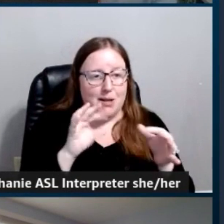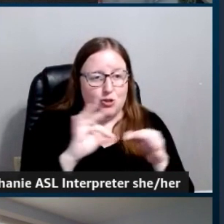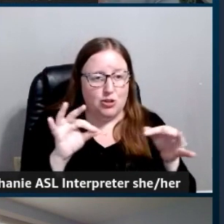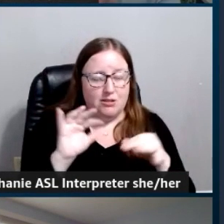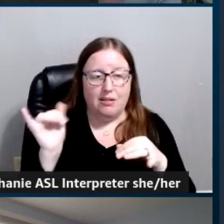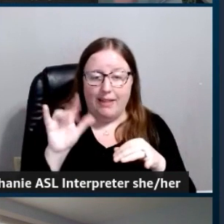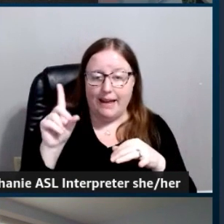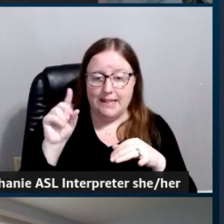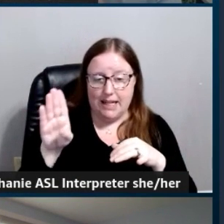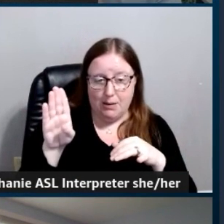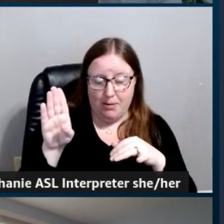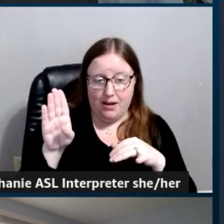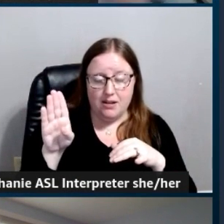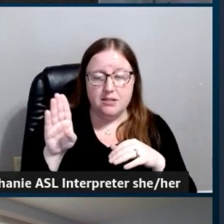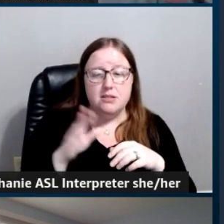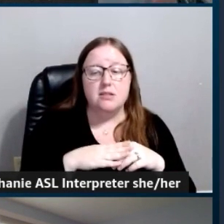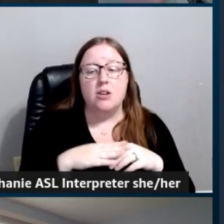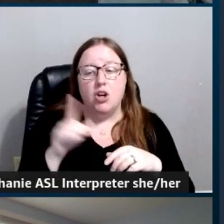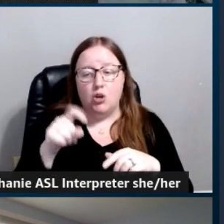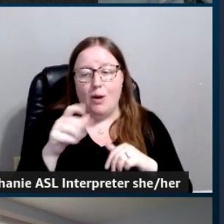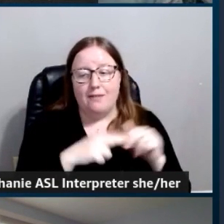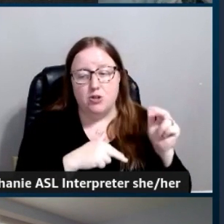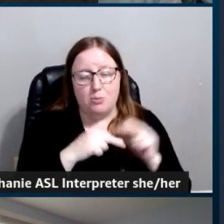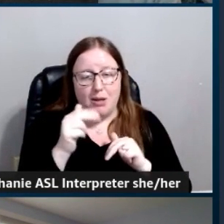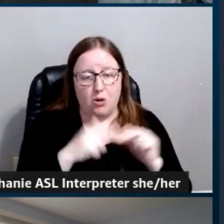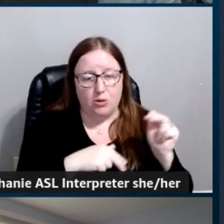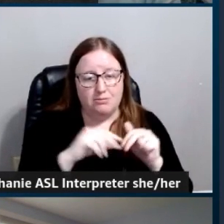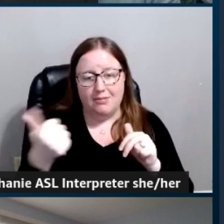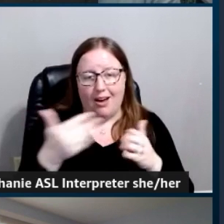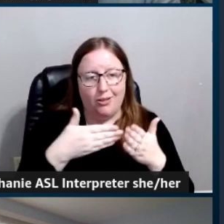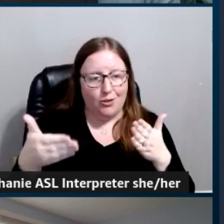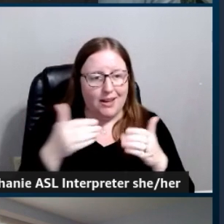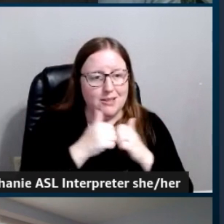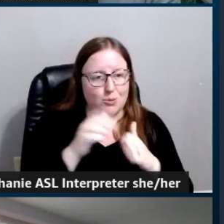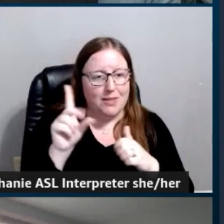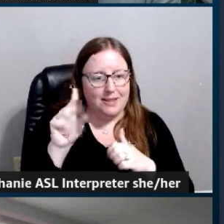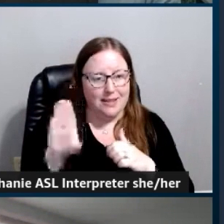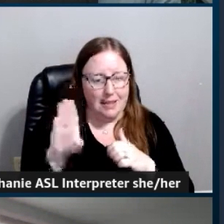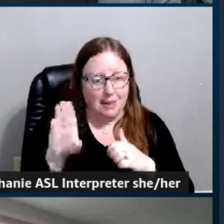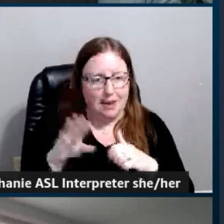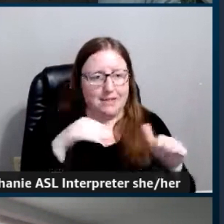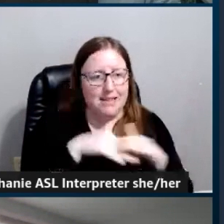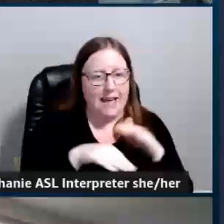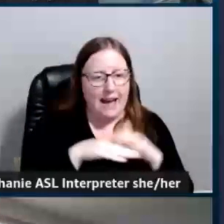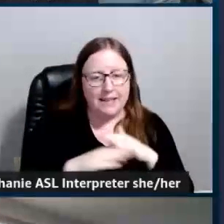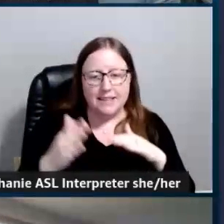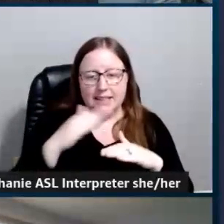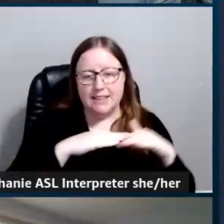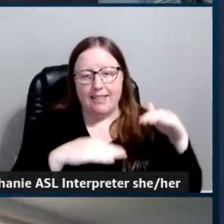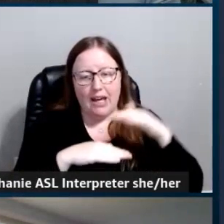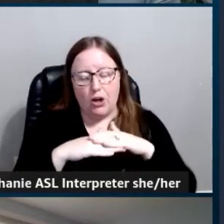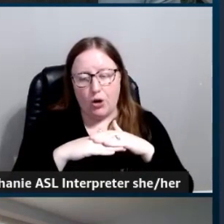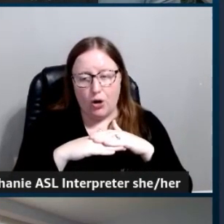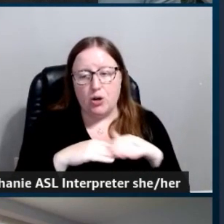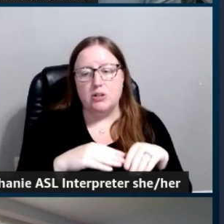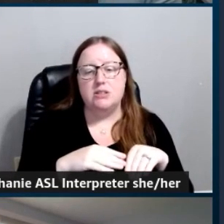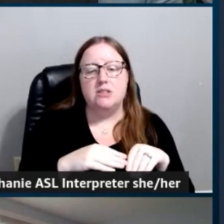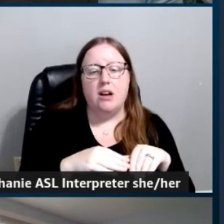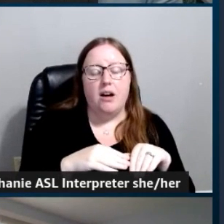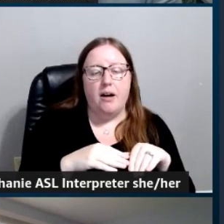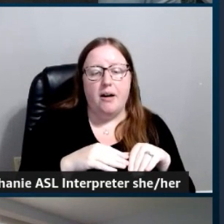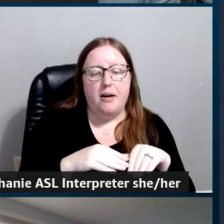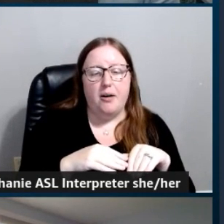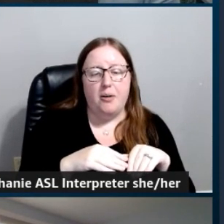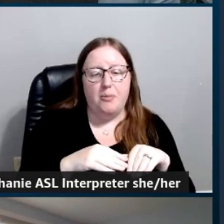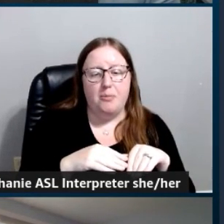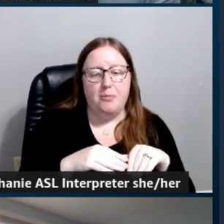like a database. So you have to build, the other things around that database, the access layers and sort